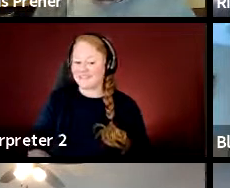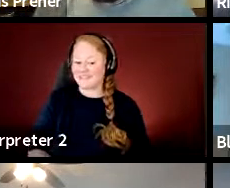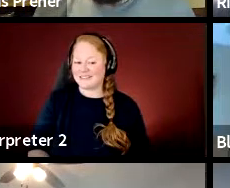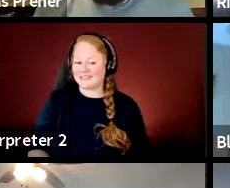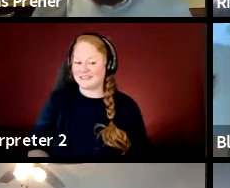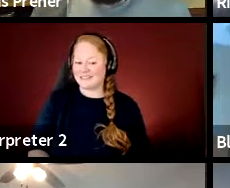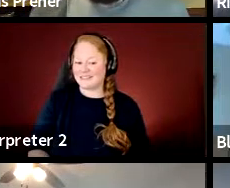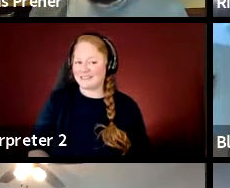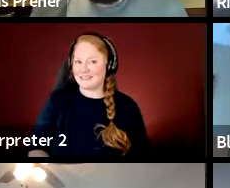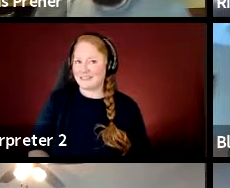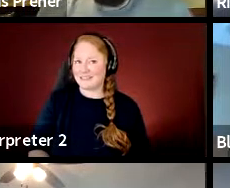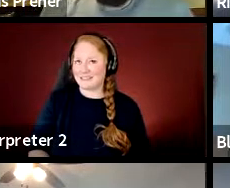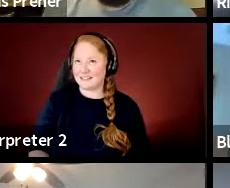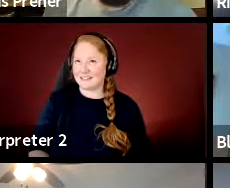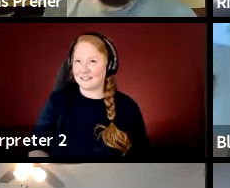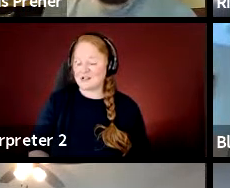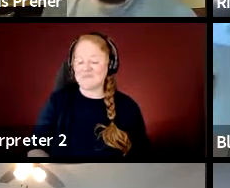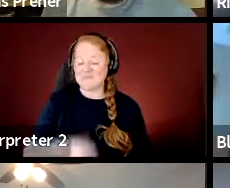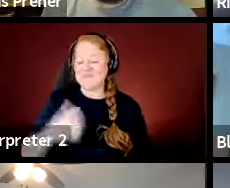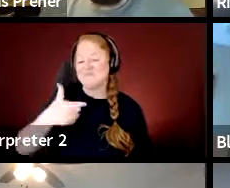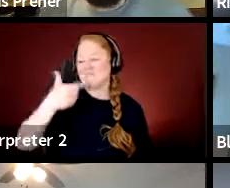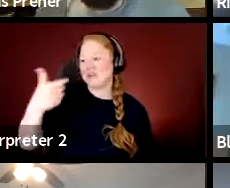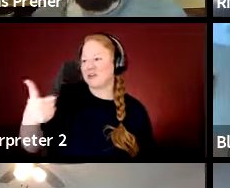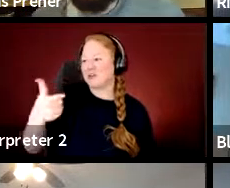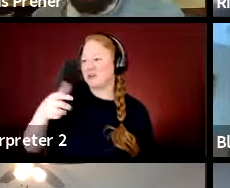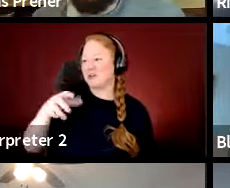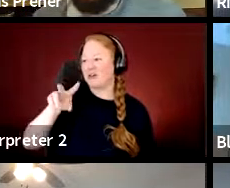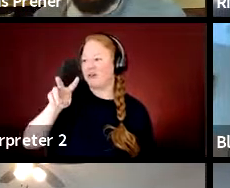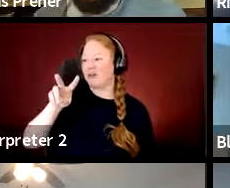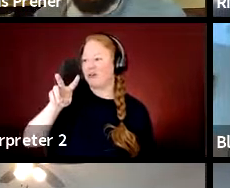Well, let's move on to Verilene Long.